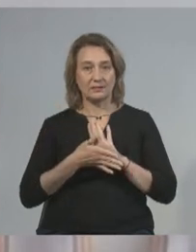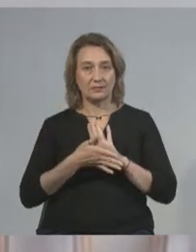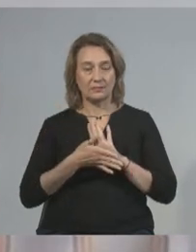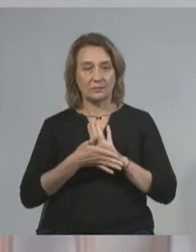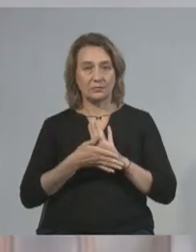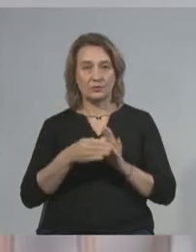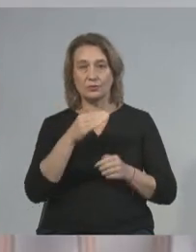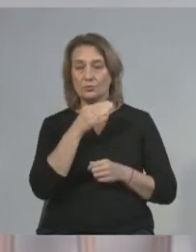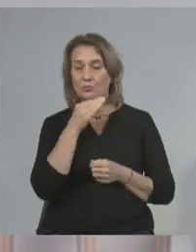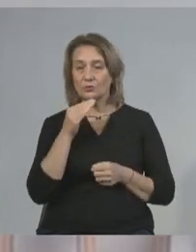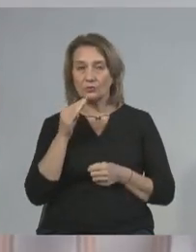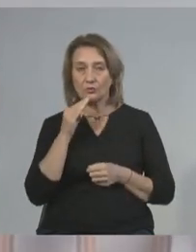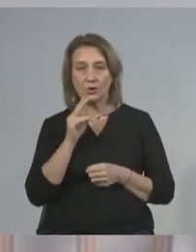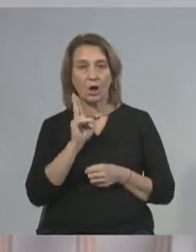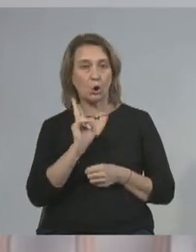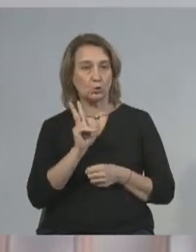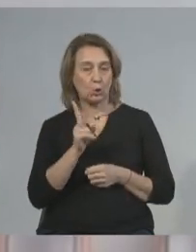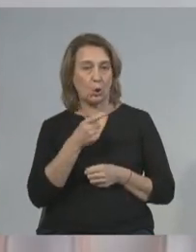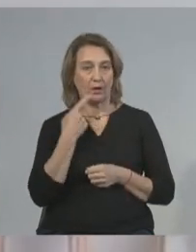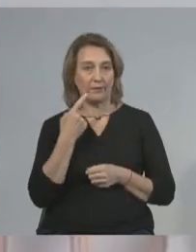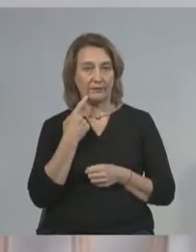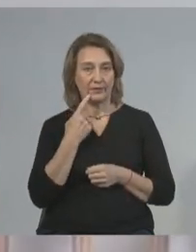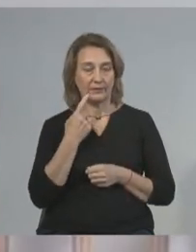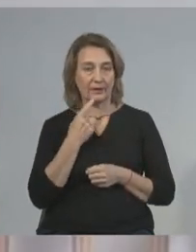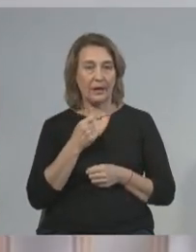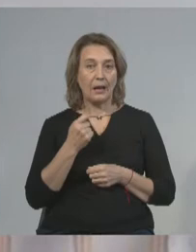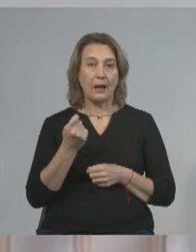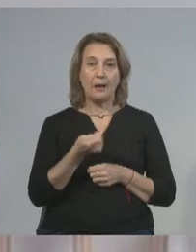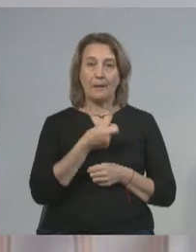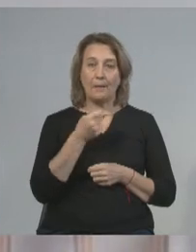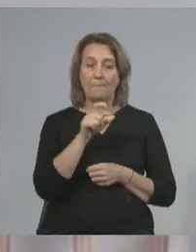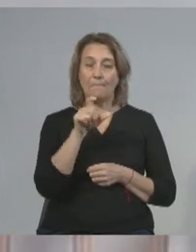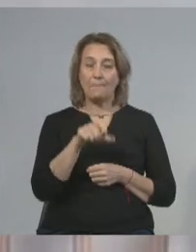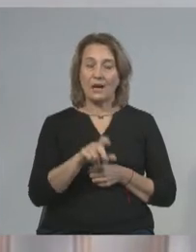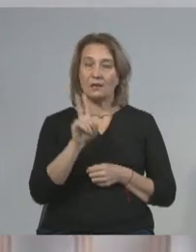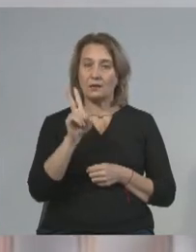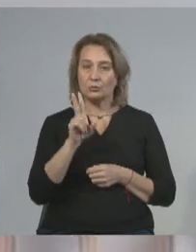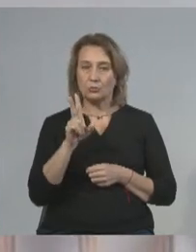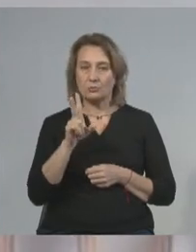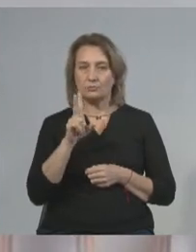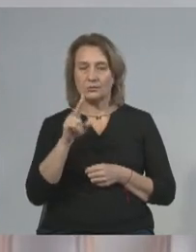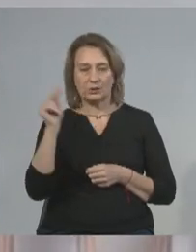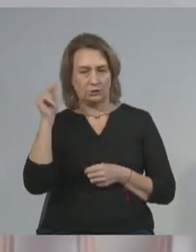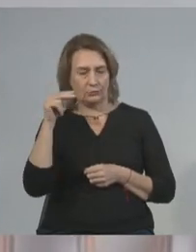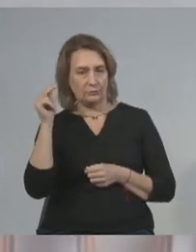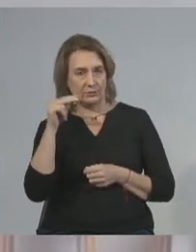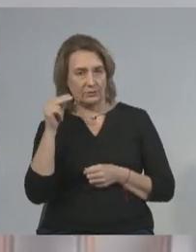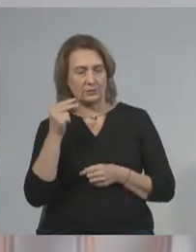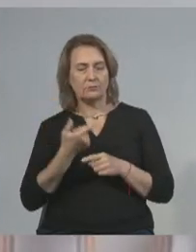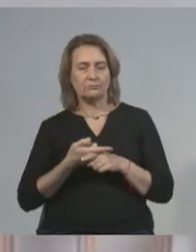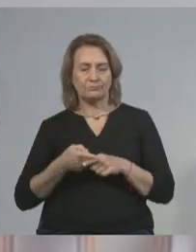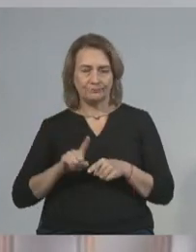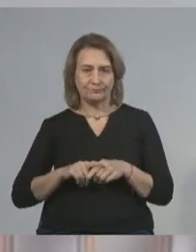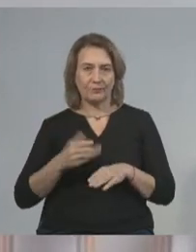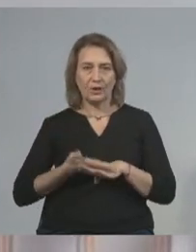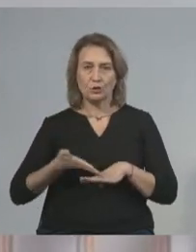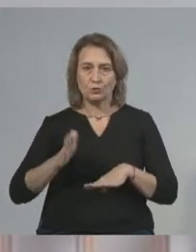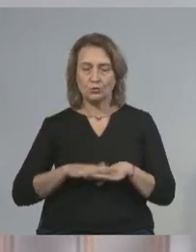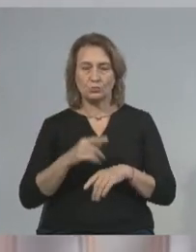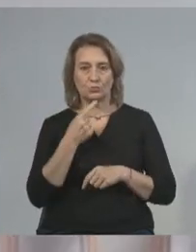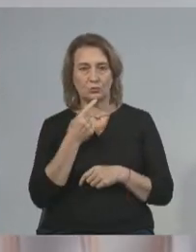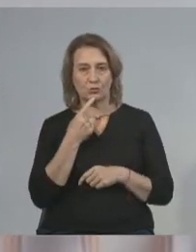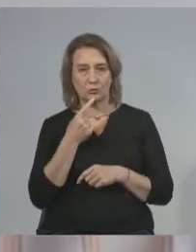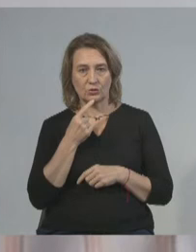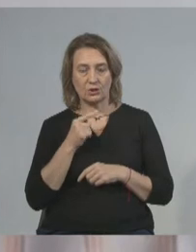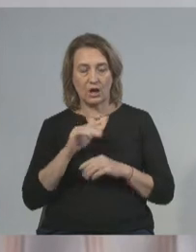that a lot of people are talking about this resilience but no one measures it